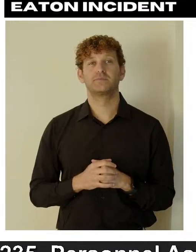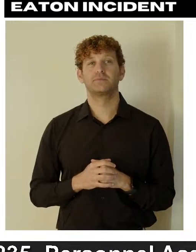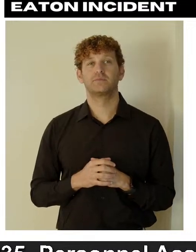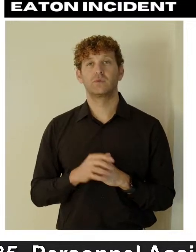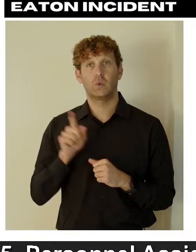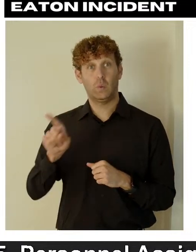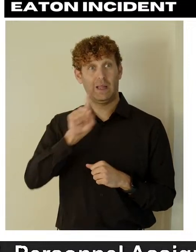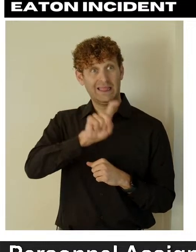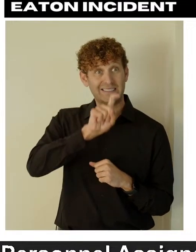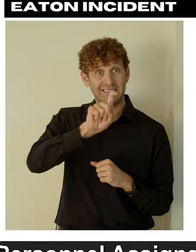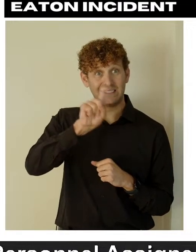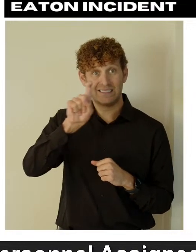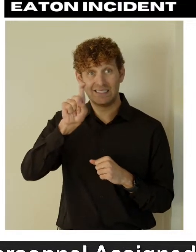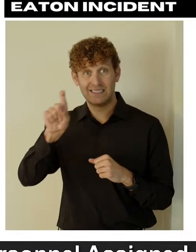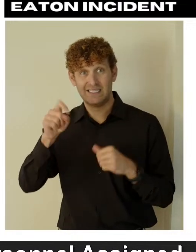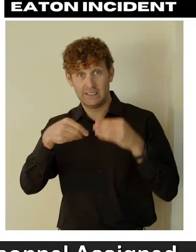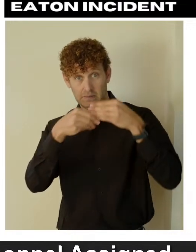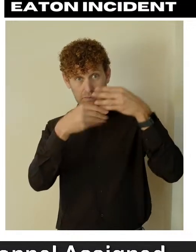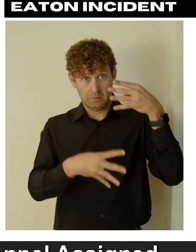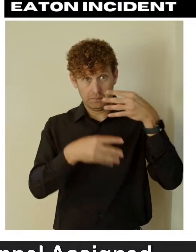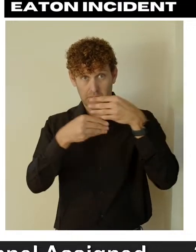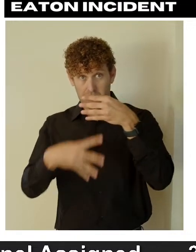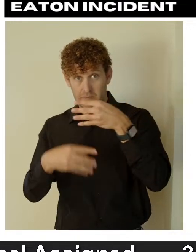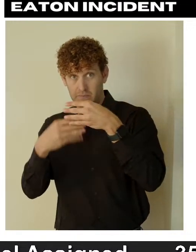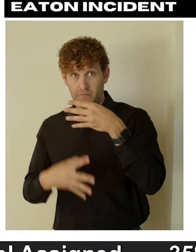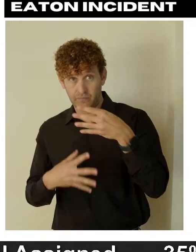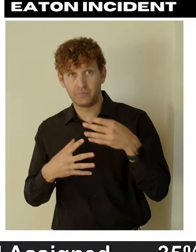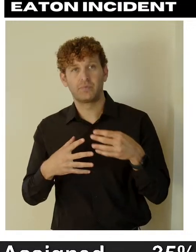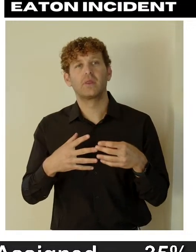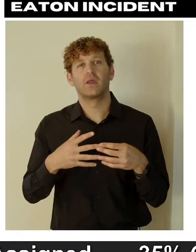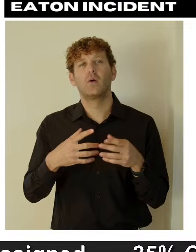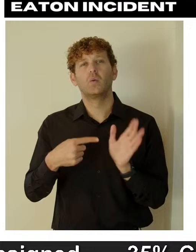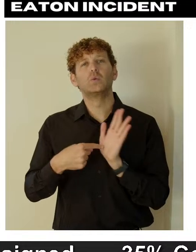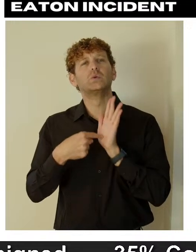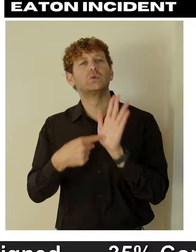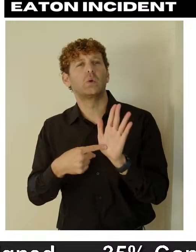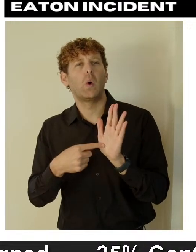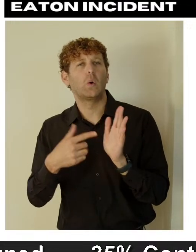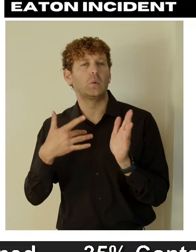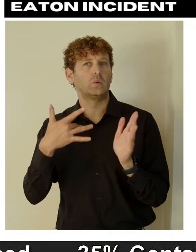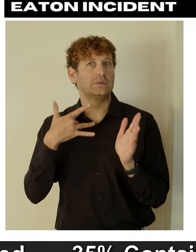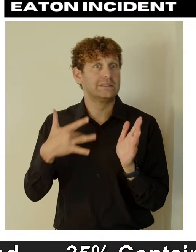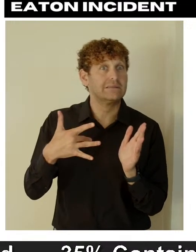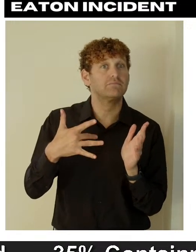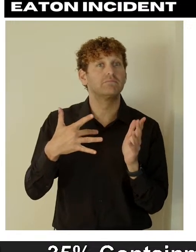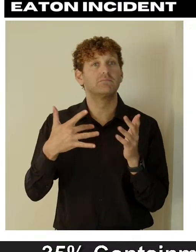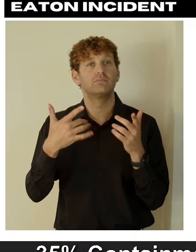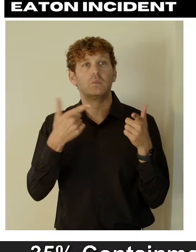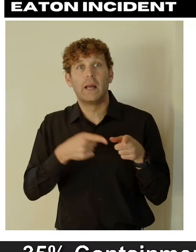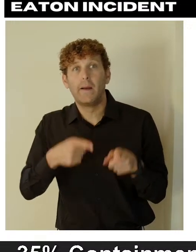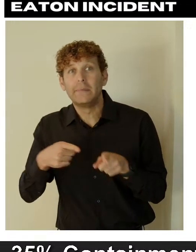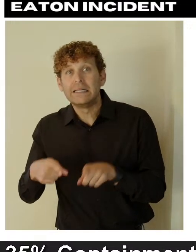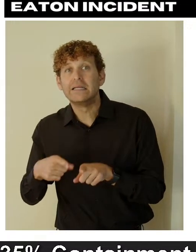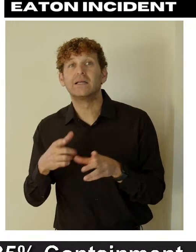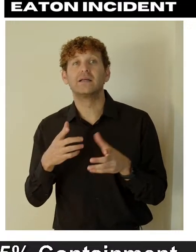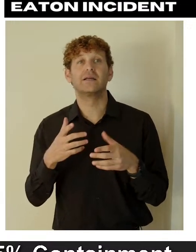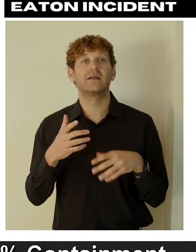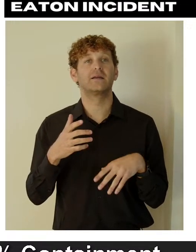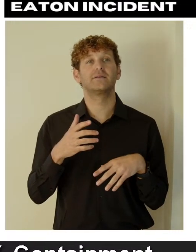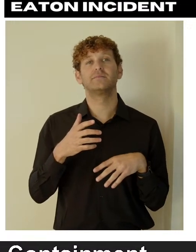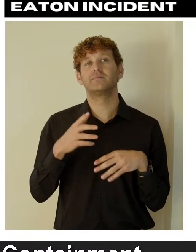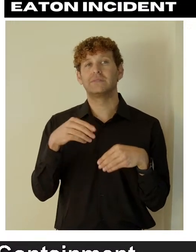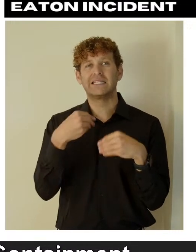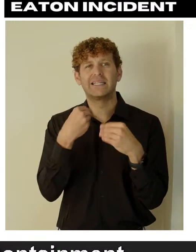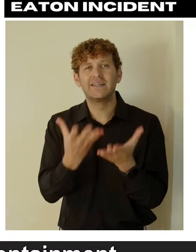these little icons will pop up. They show you some trends, they show you the current conditions, and they give you a little bit of insight into